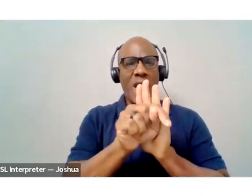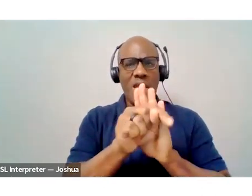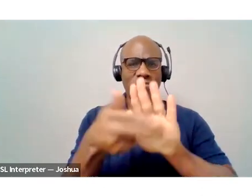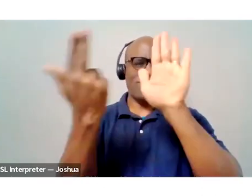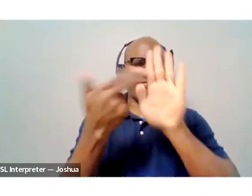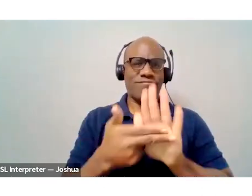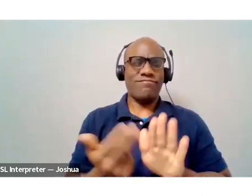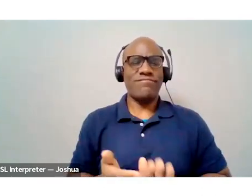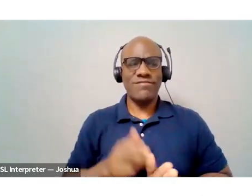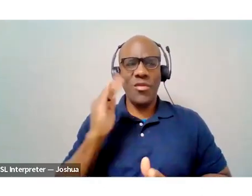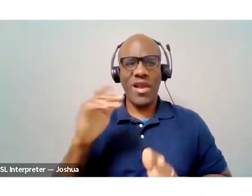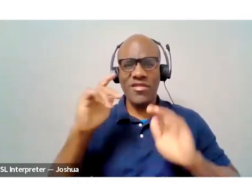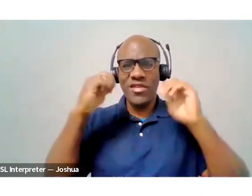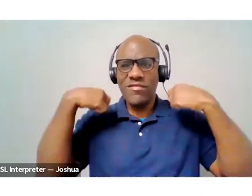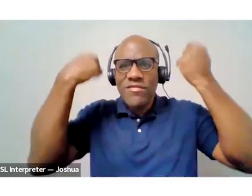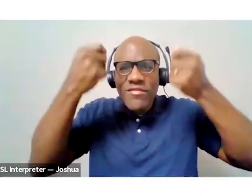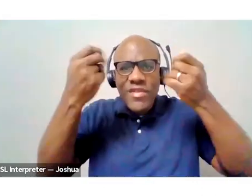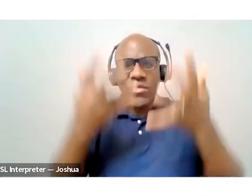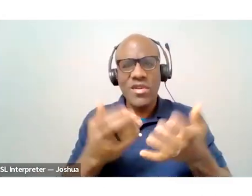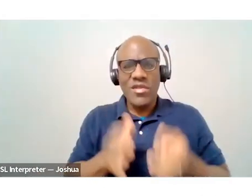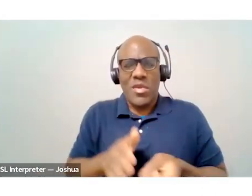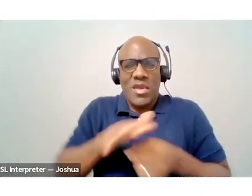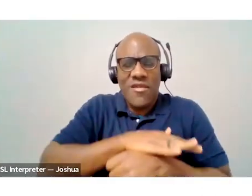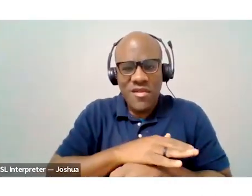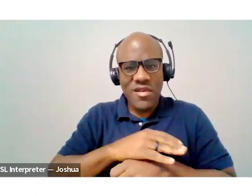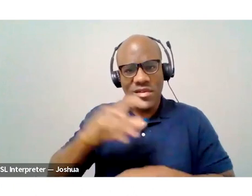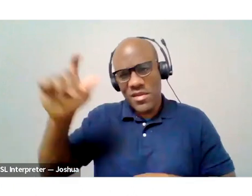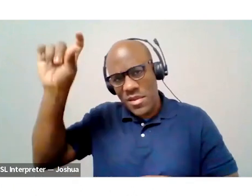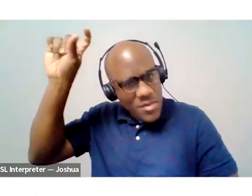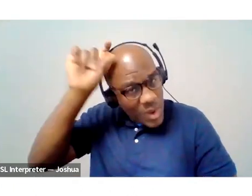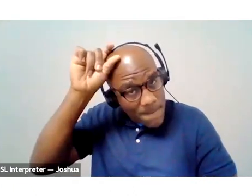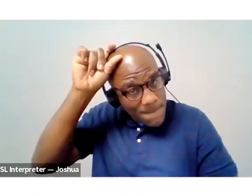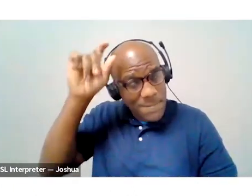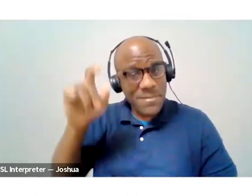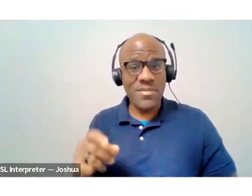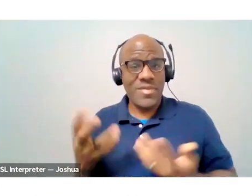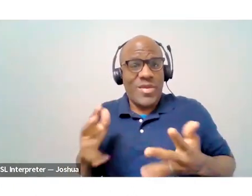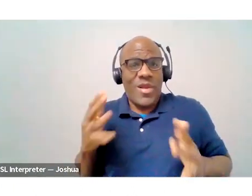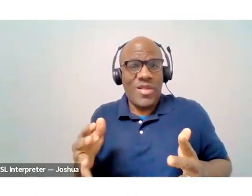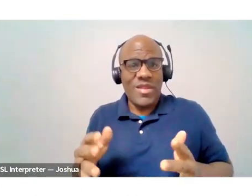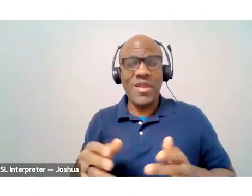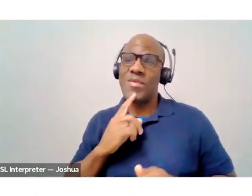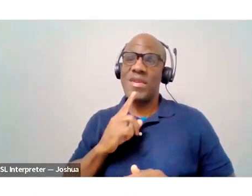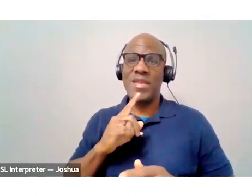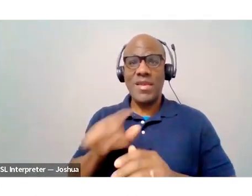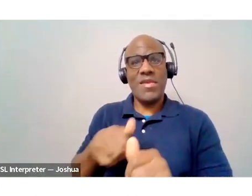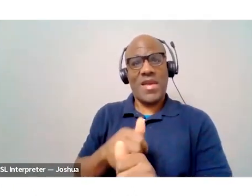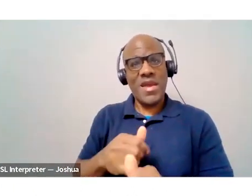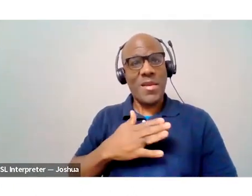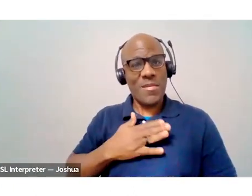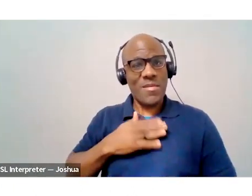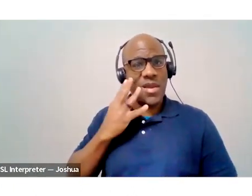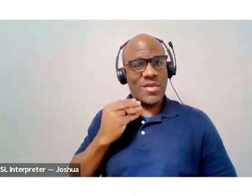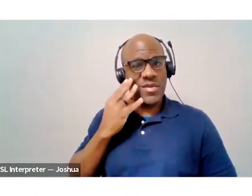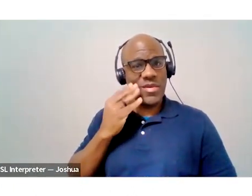bald spot. And that this also came from, or was informed from, a tow truck experience I had where I was trying to figure out,